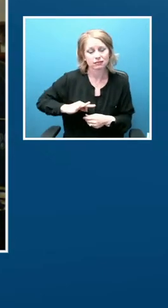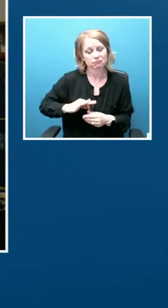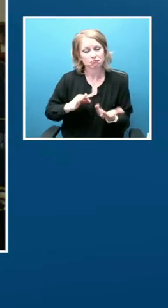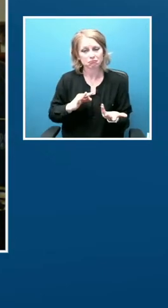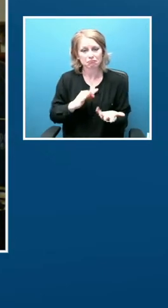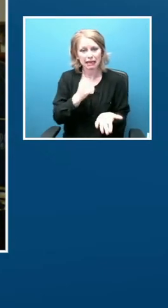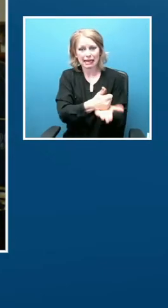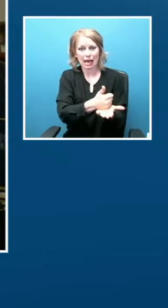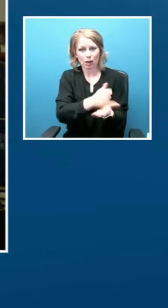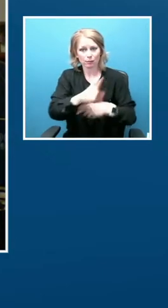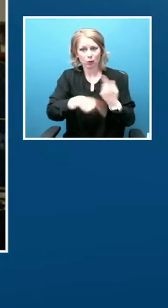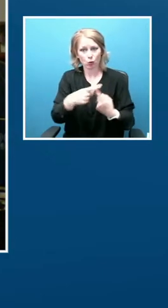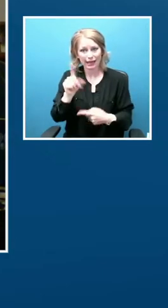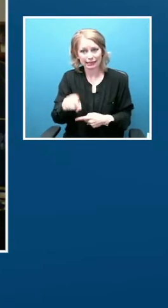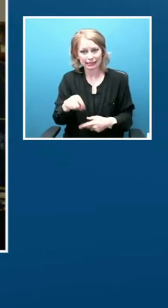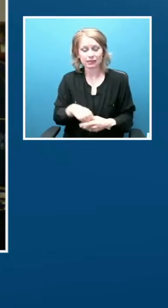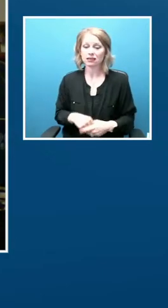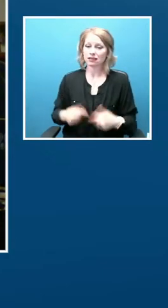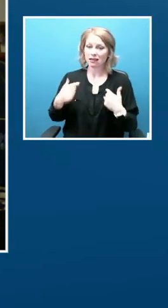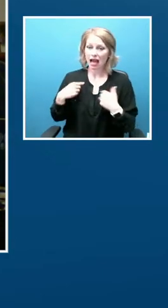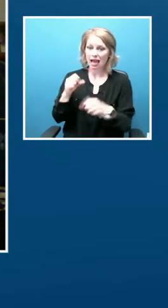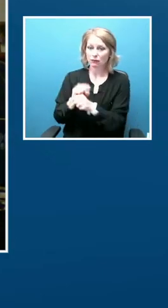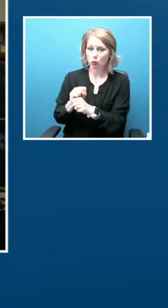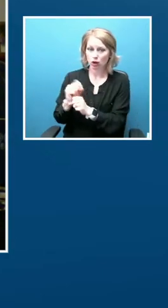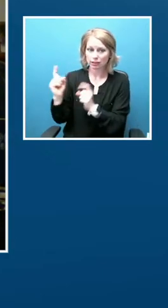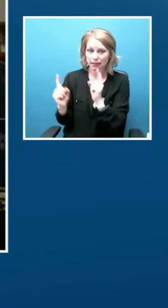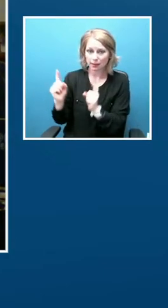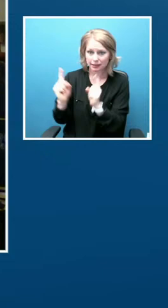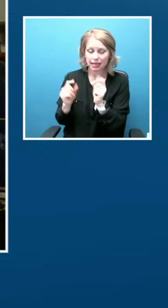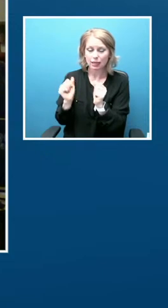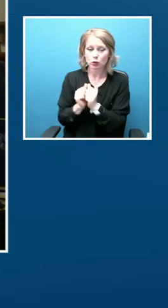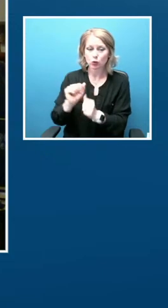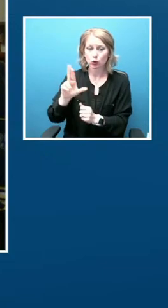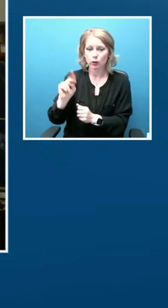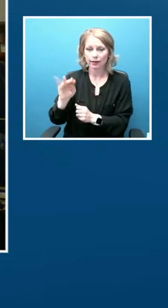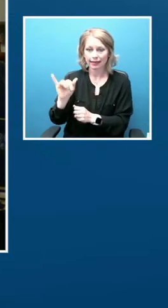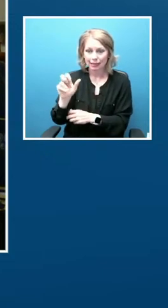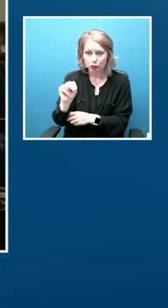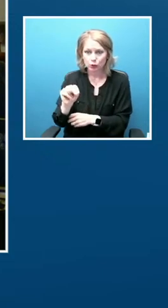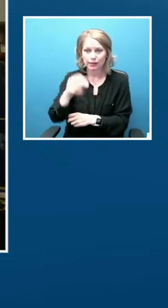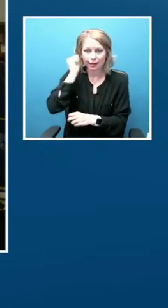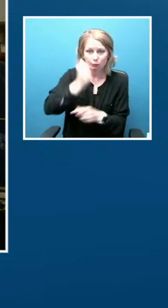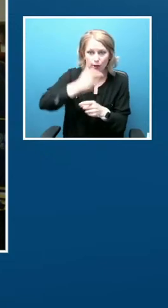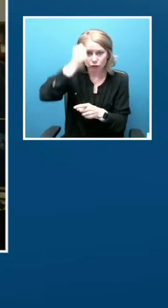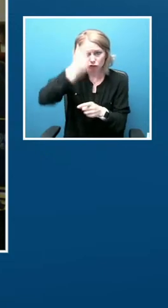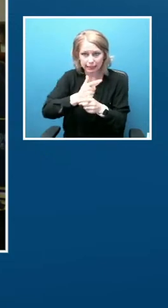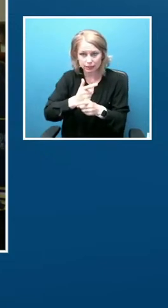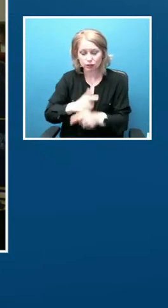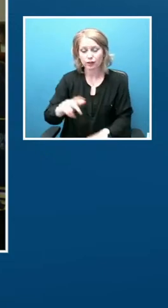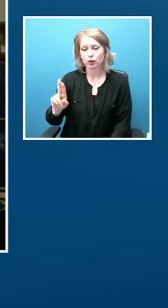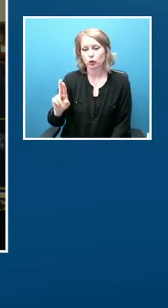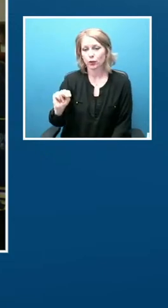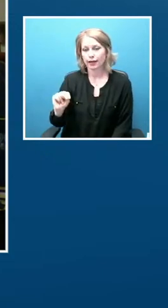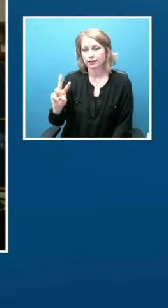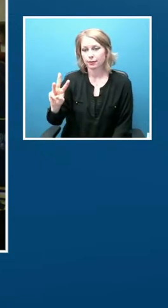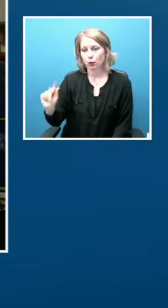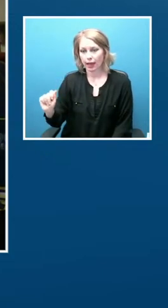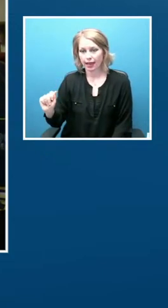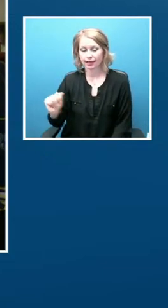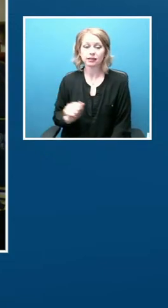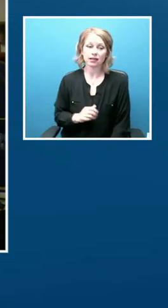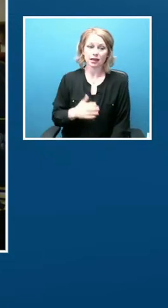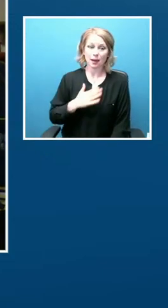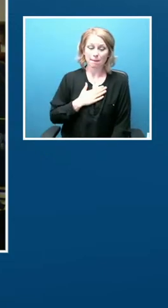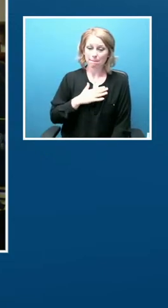worked side by side with our union brothers and sisters, especially here in West Virginia, the UMWA. My union ties